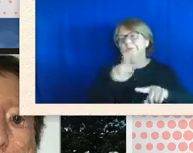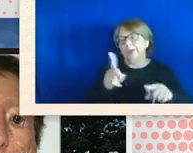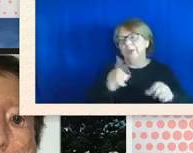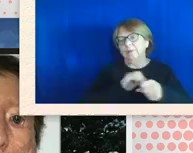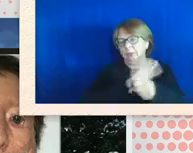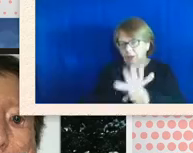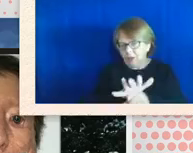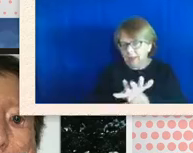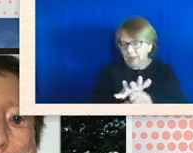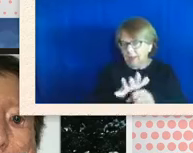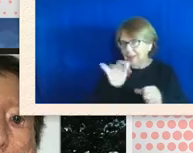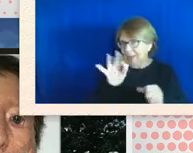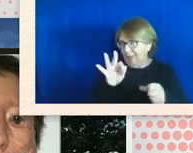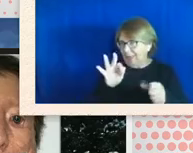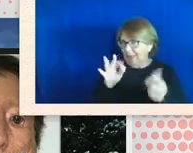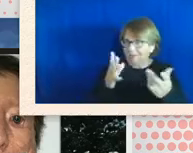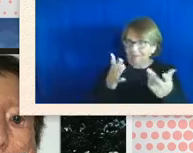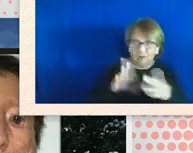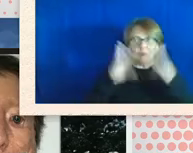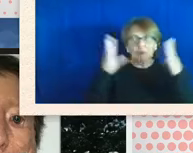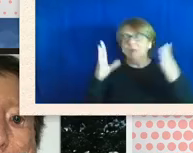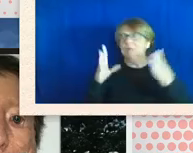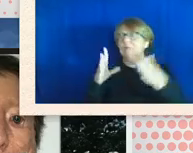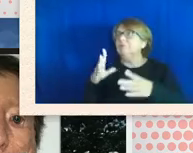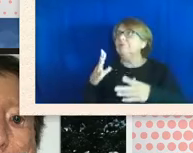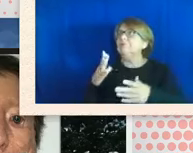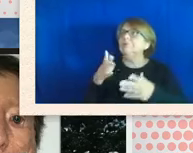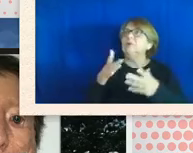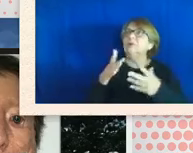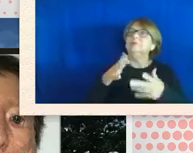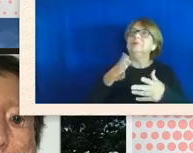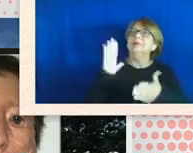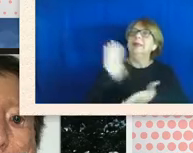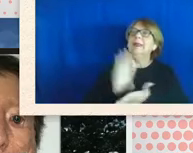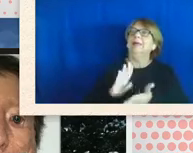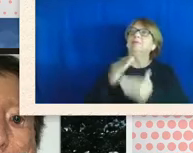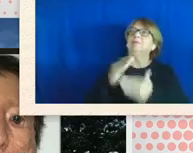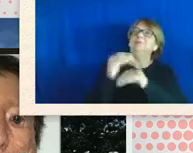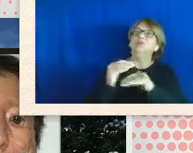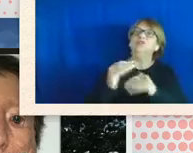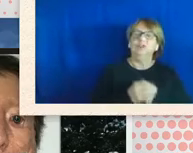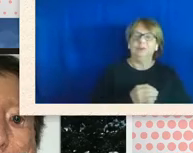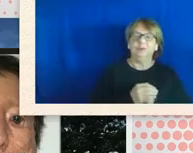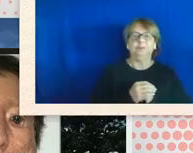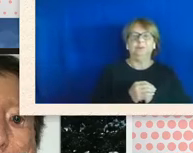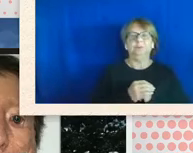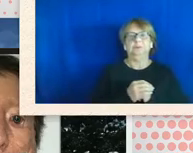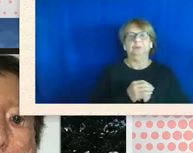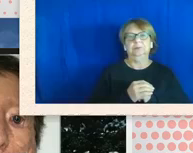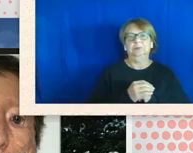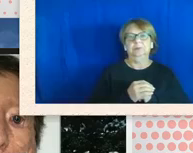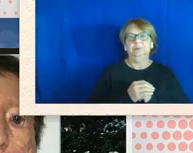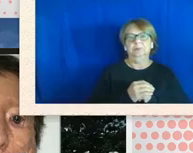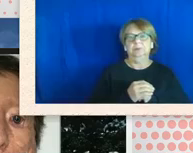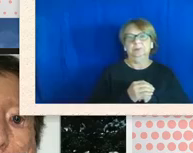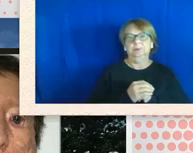the COVID-19 virus, and enabling us to come and visit the people, we will